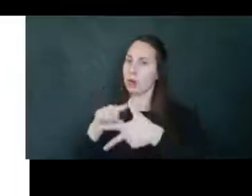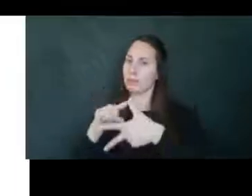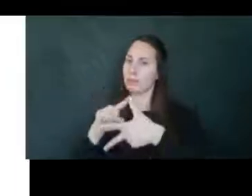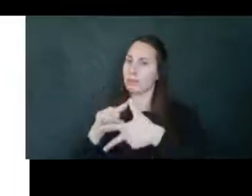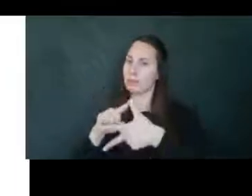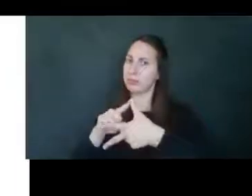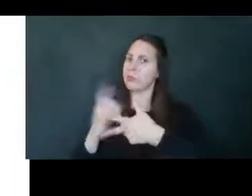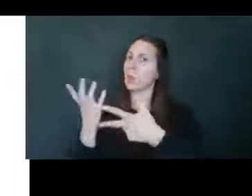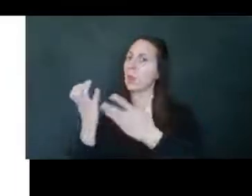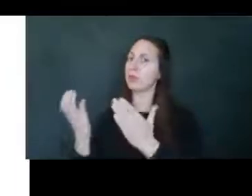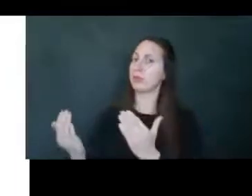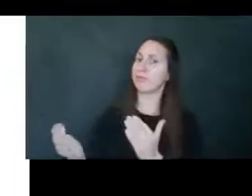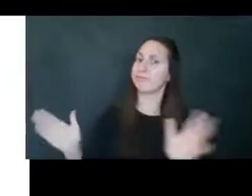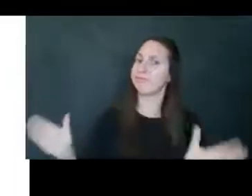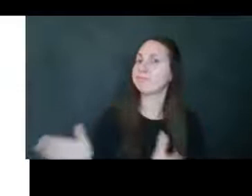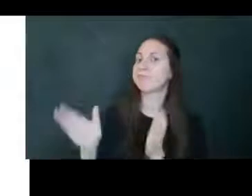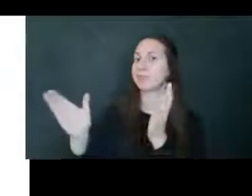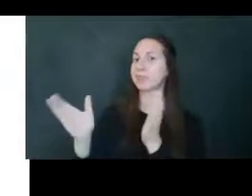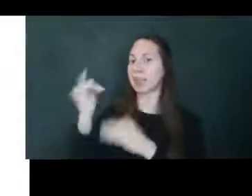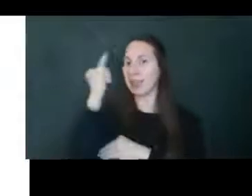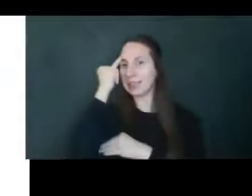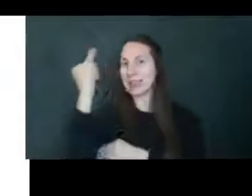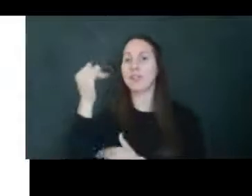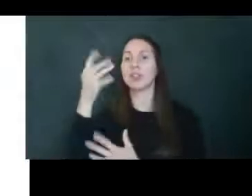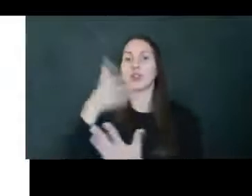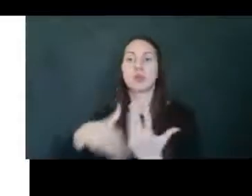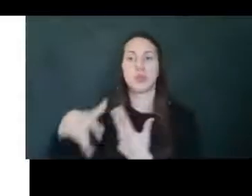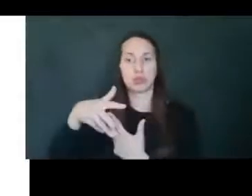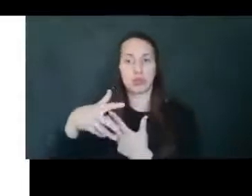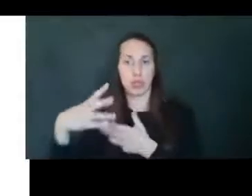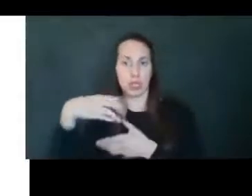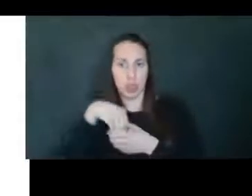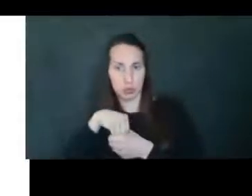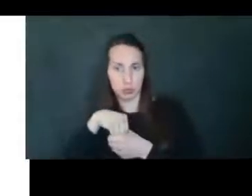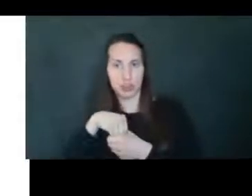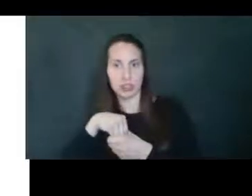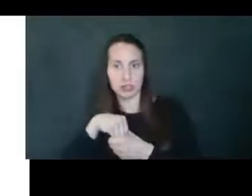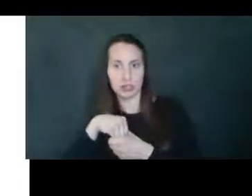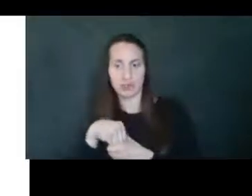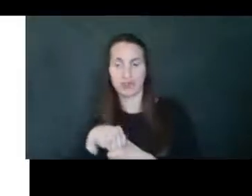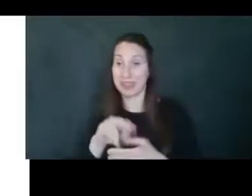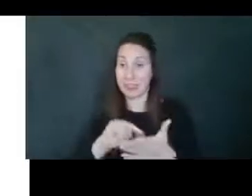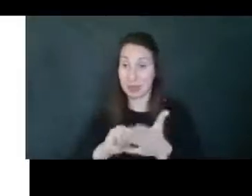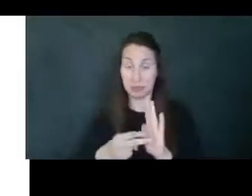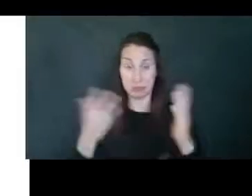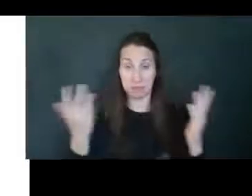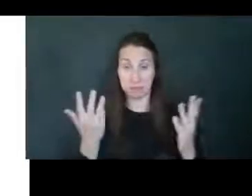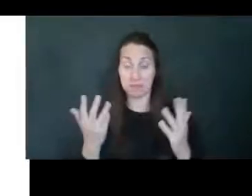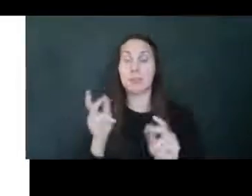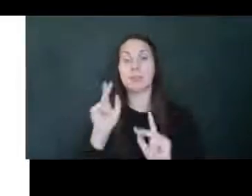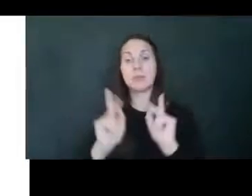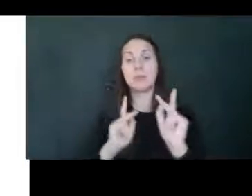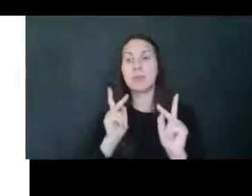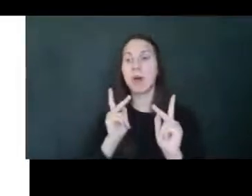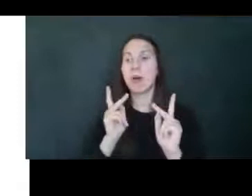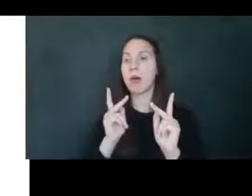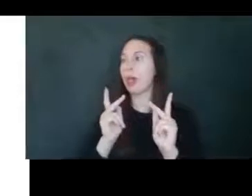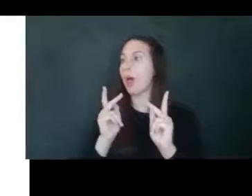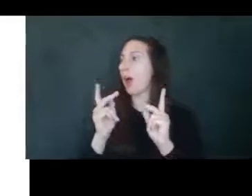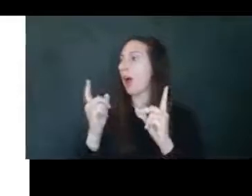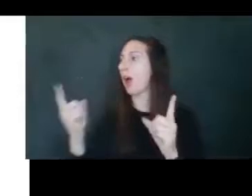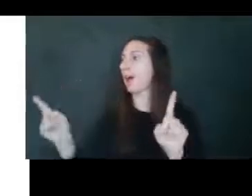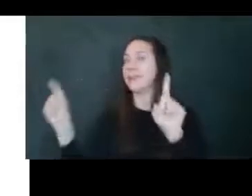this idea of social inclusion, which are where people are next to each other in the